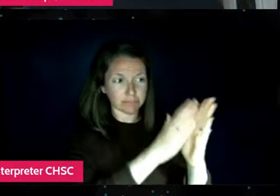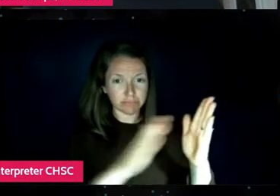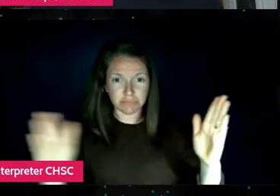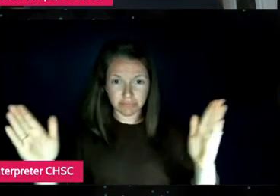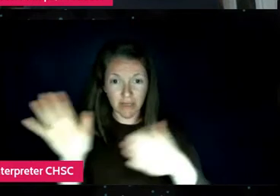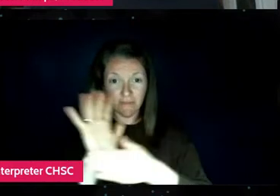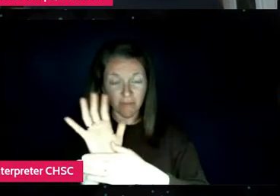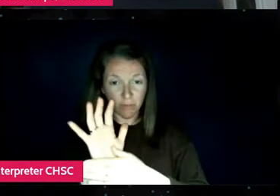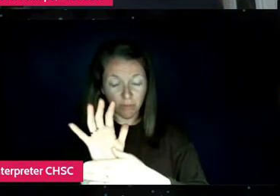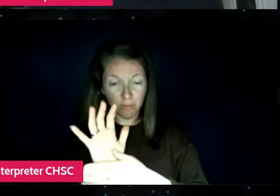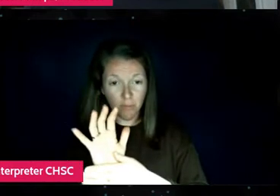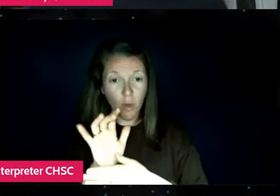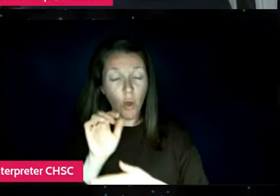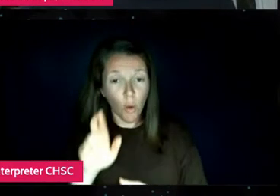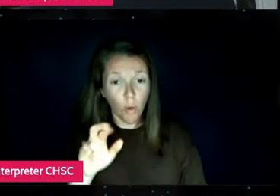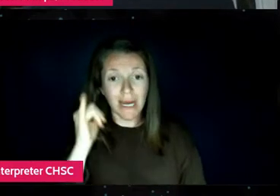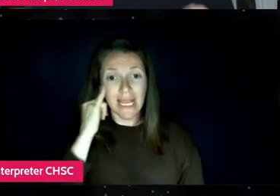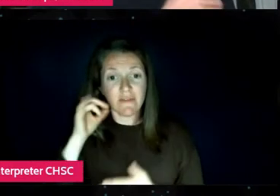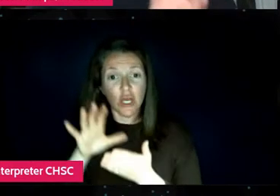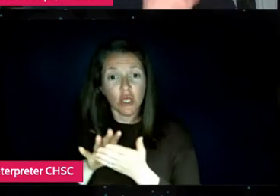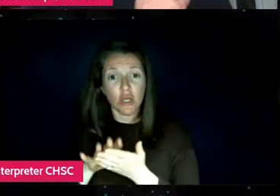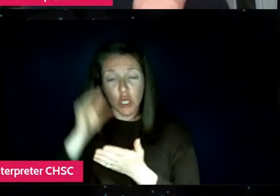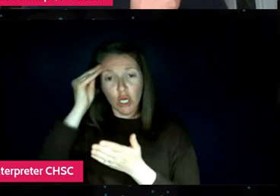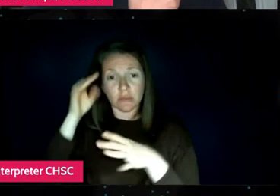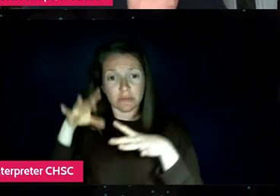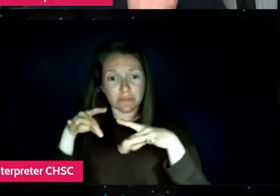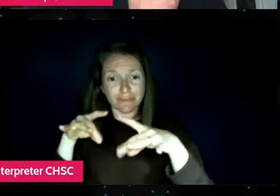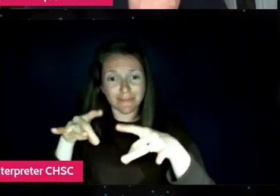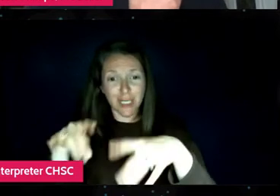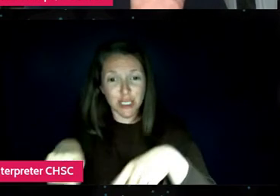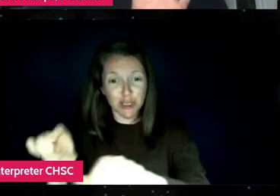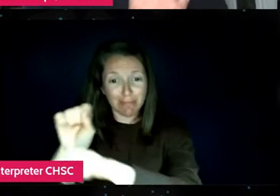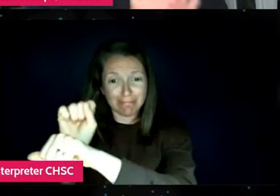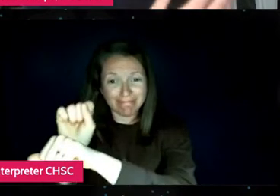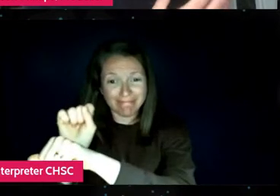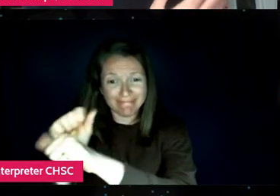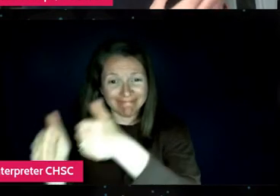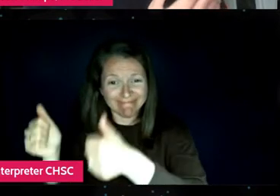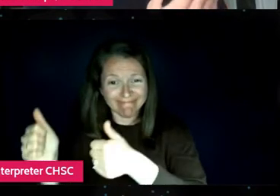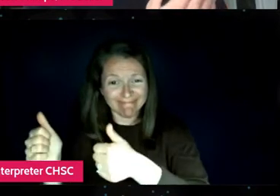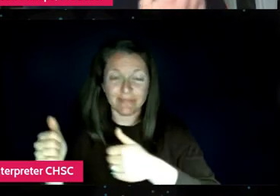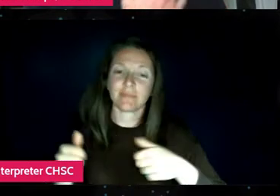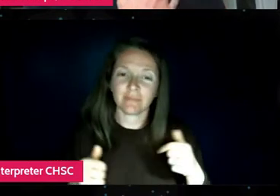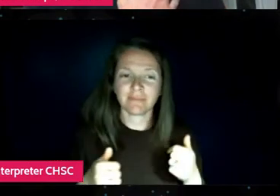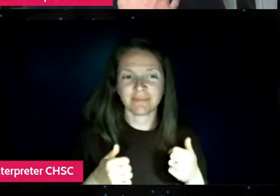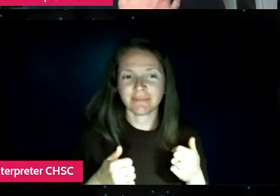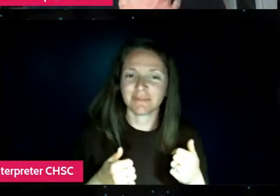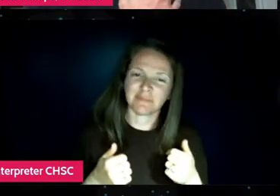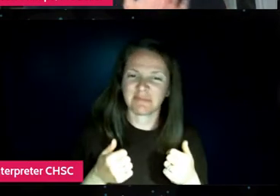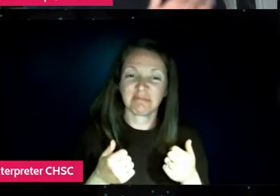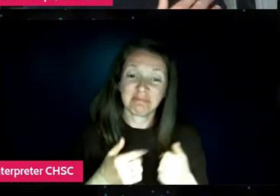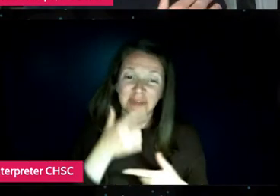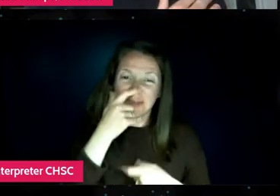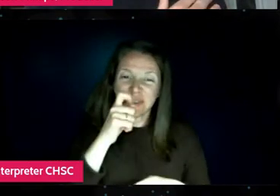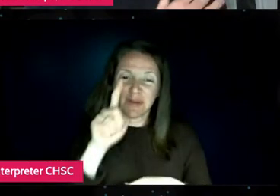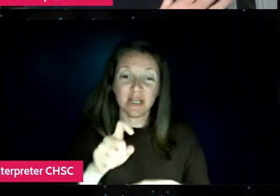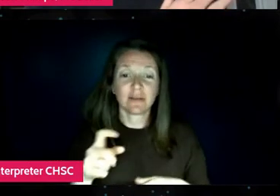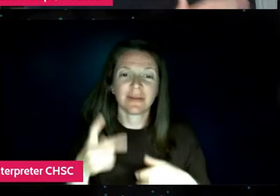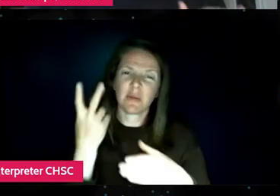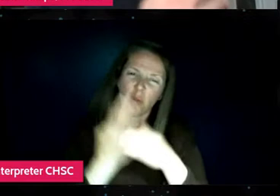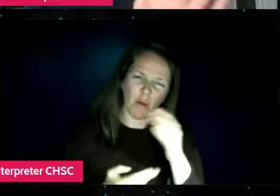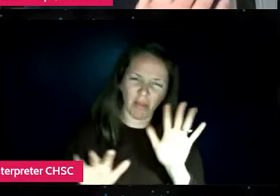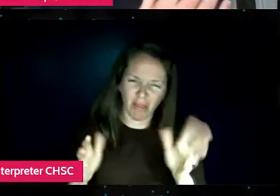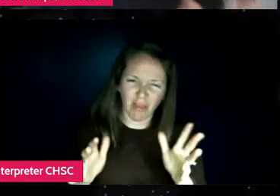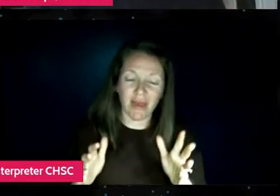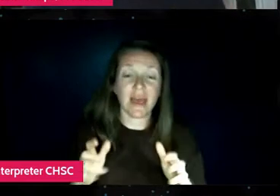were learning on the job. You know, that's an interesting question. It's a little bit of both. You know, this is the first full feature film that